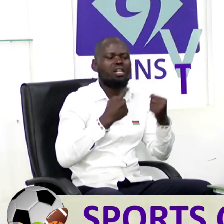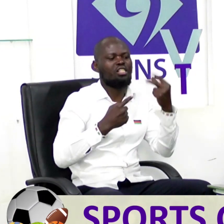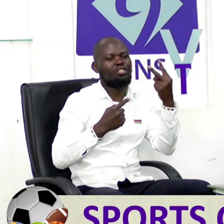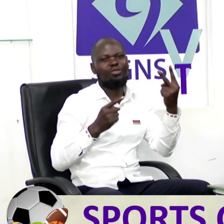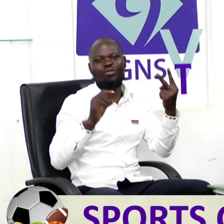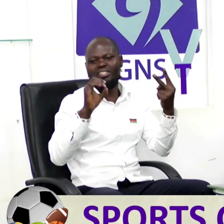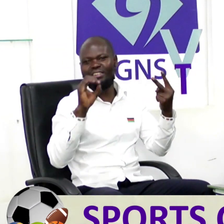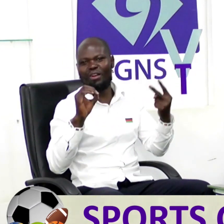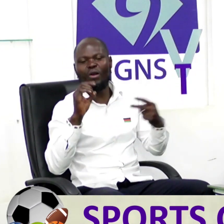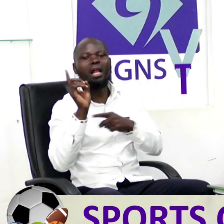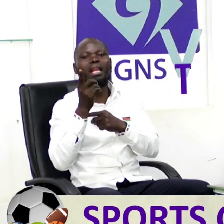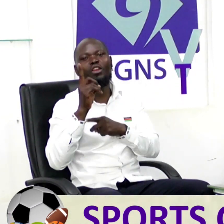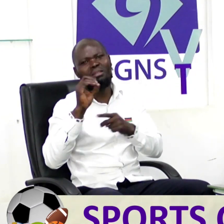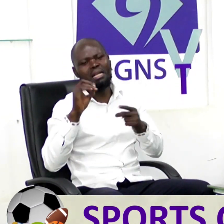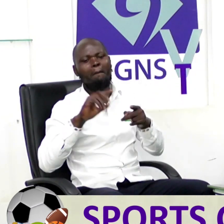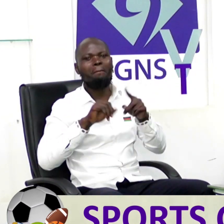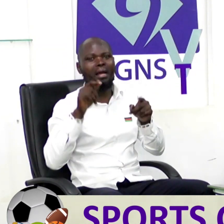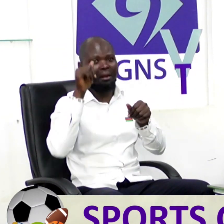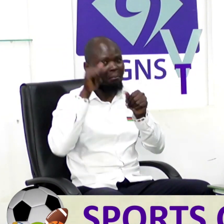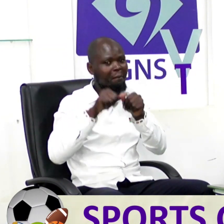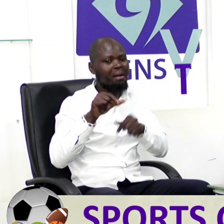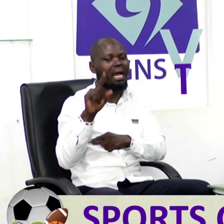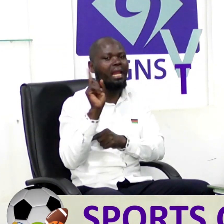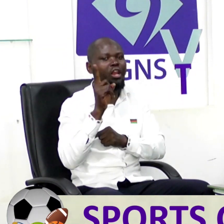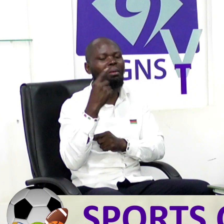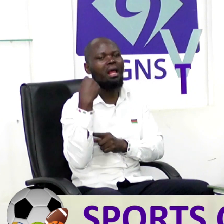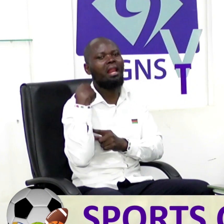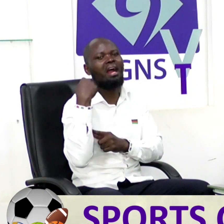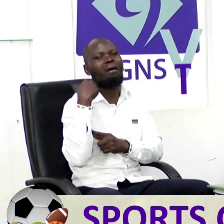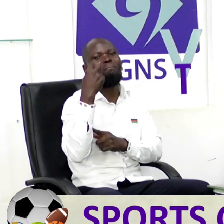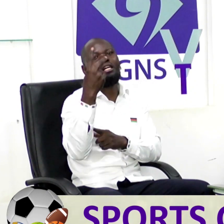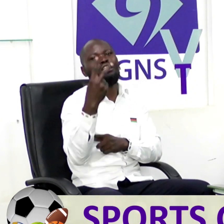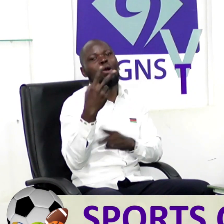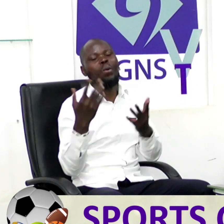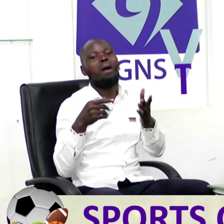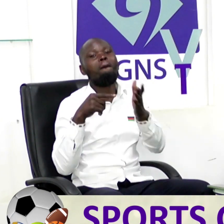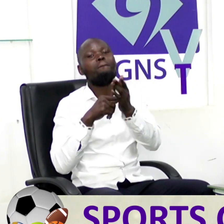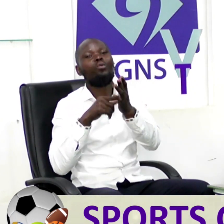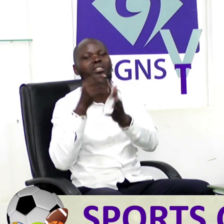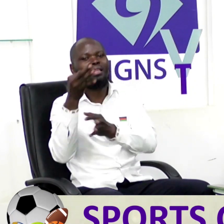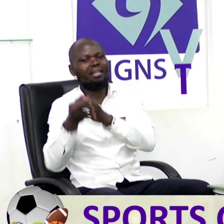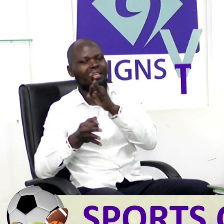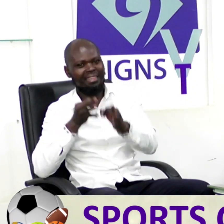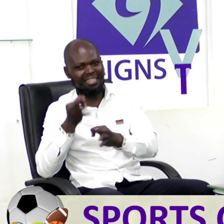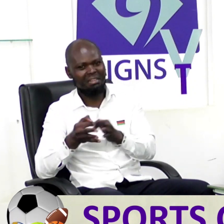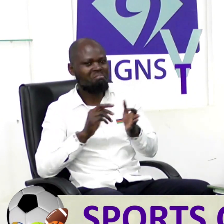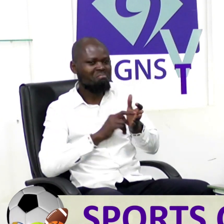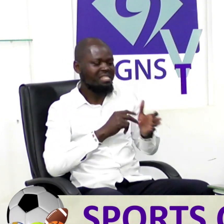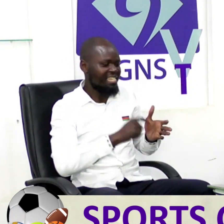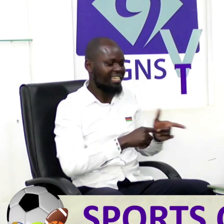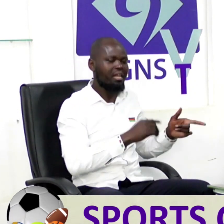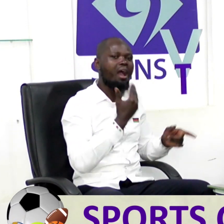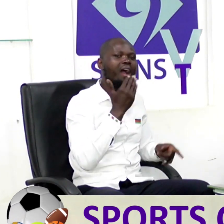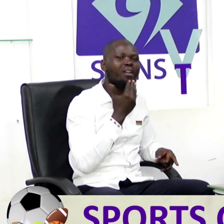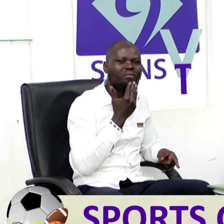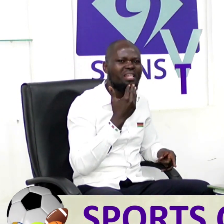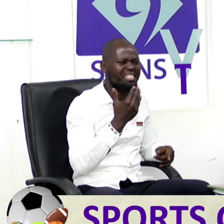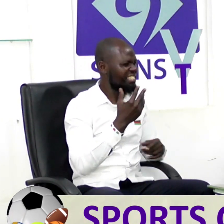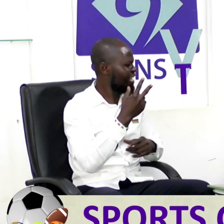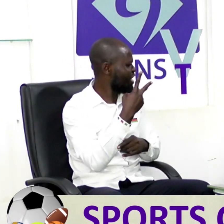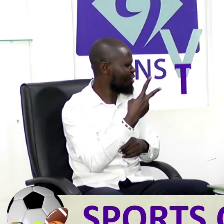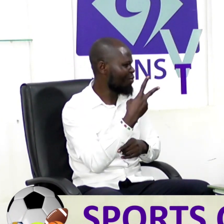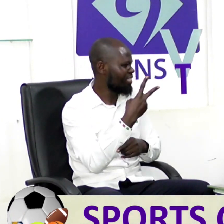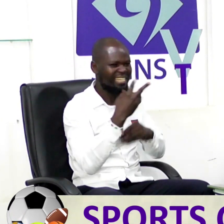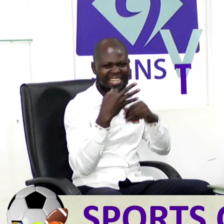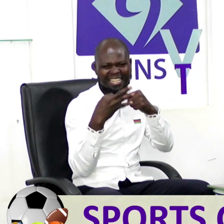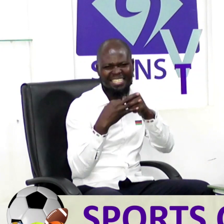us hear from our team, because our commentator, because it was 2-0 and now they added their points